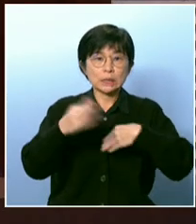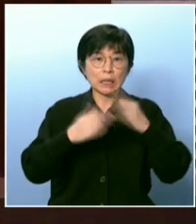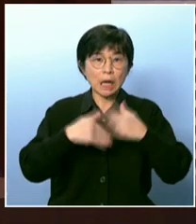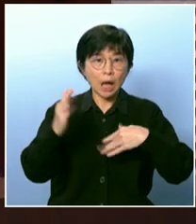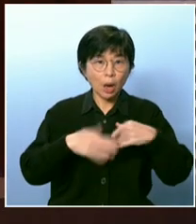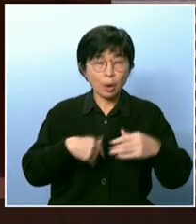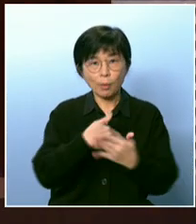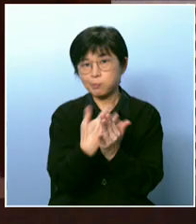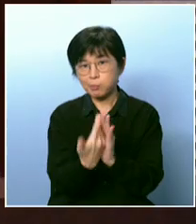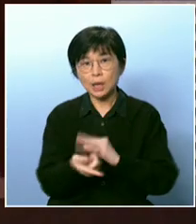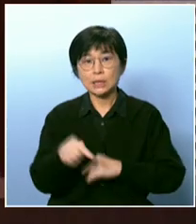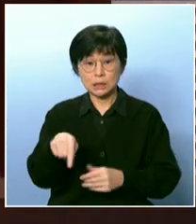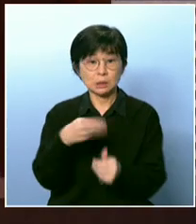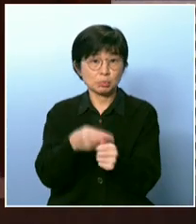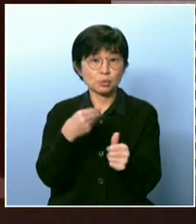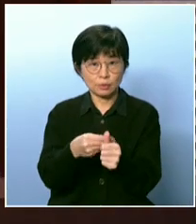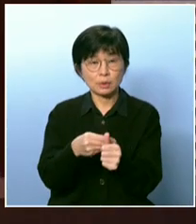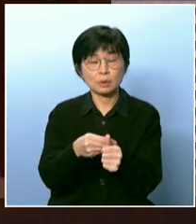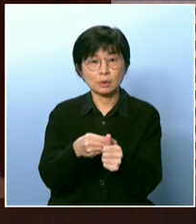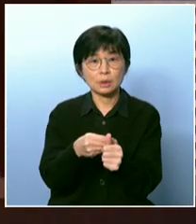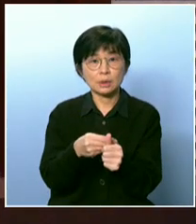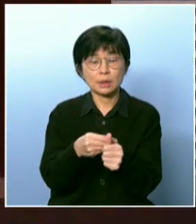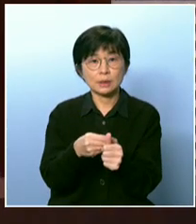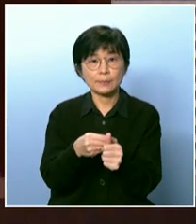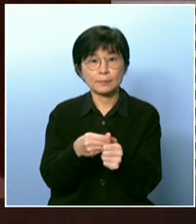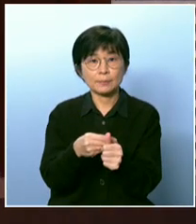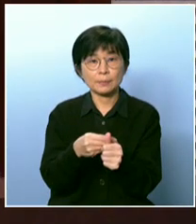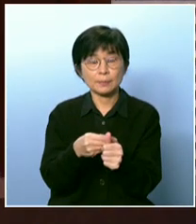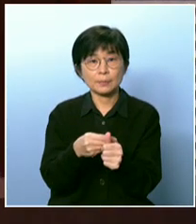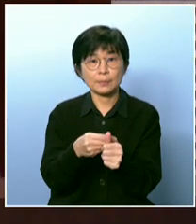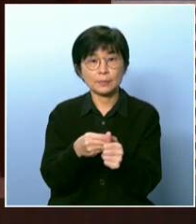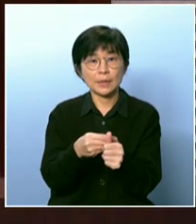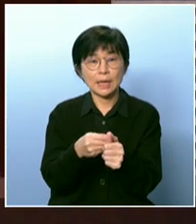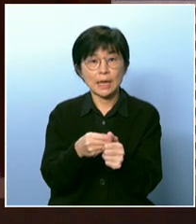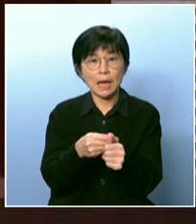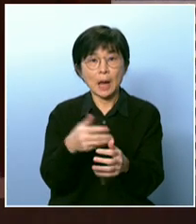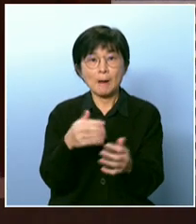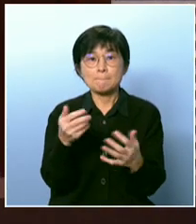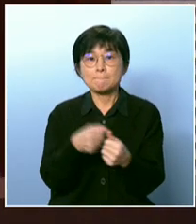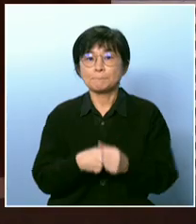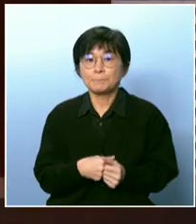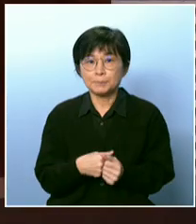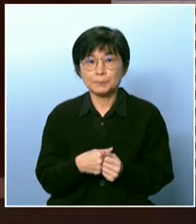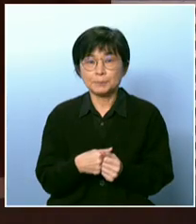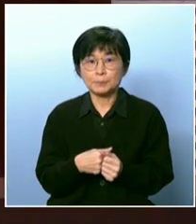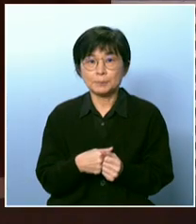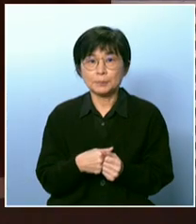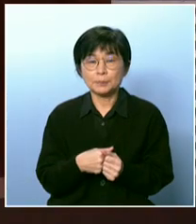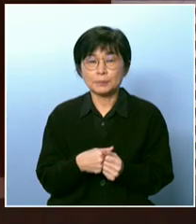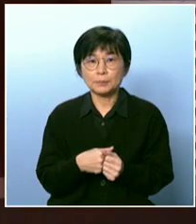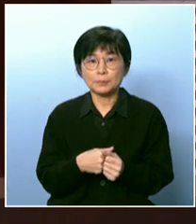children and youth manage their finances and achieve career goals, communication skills,